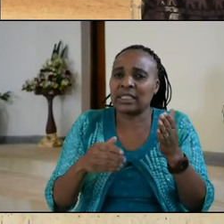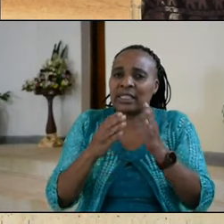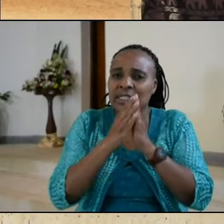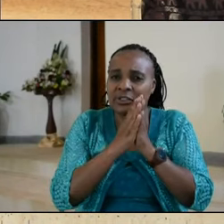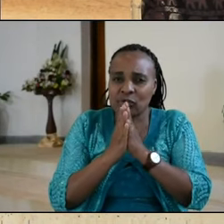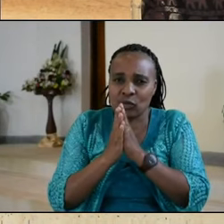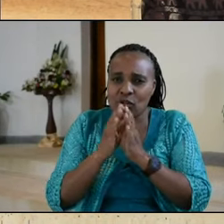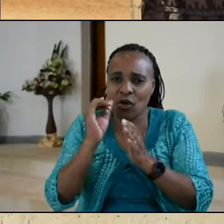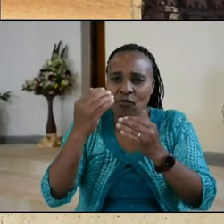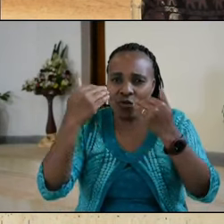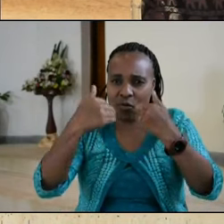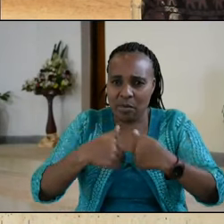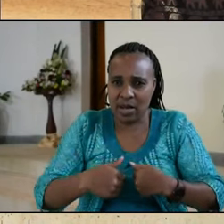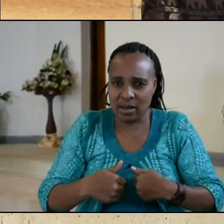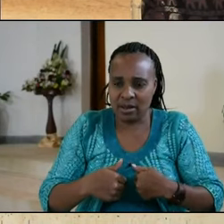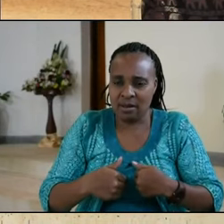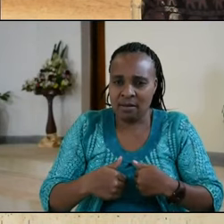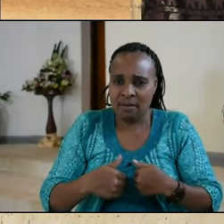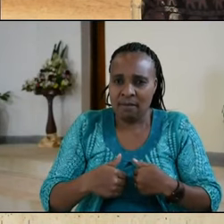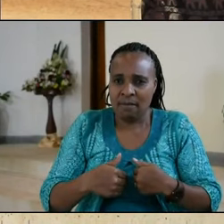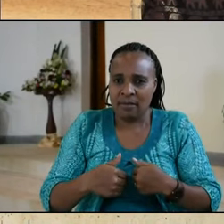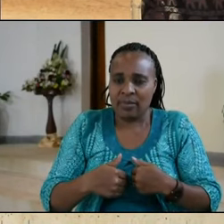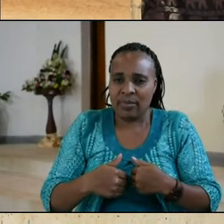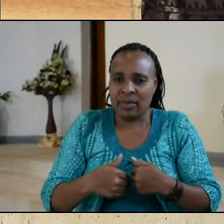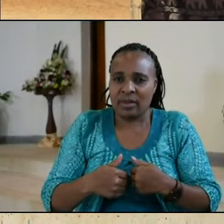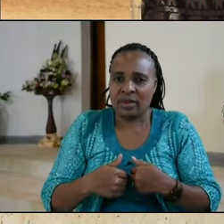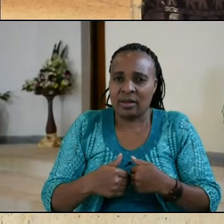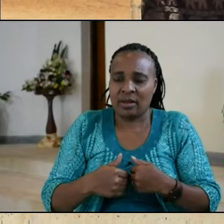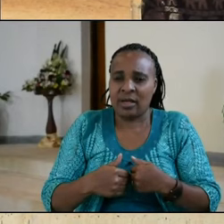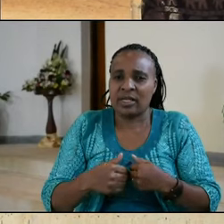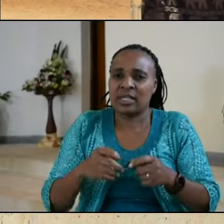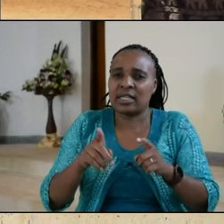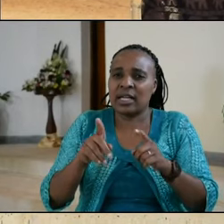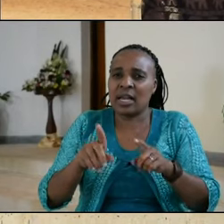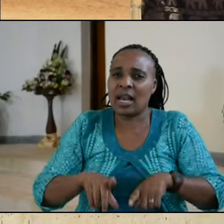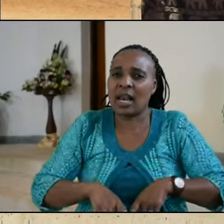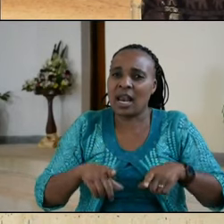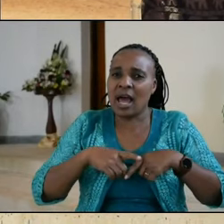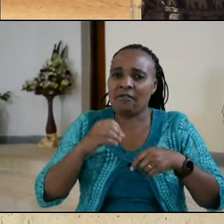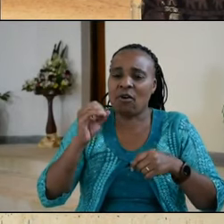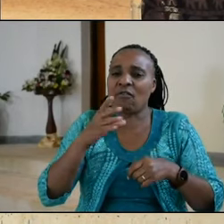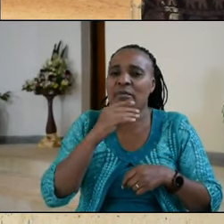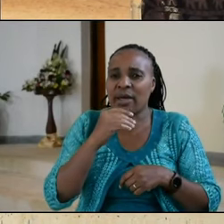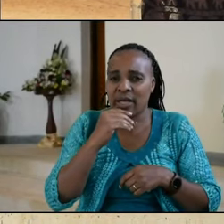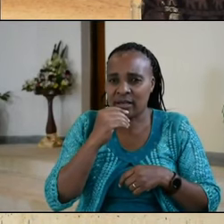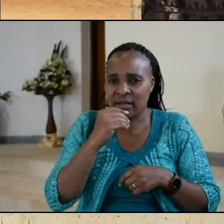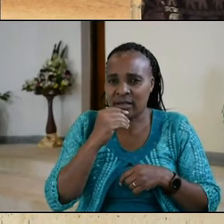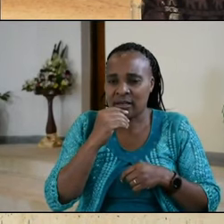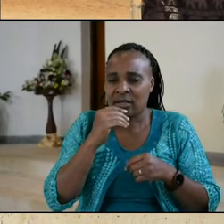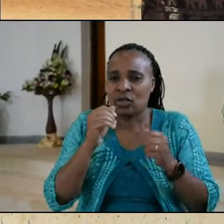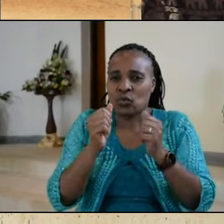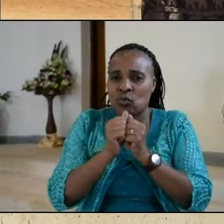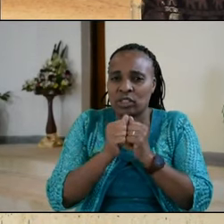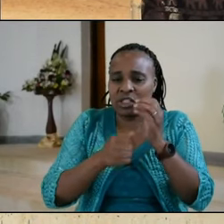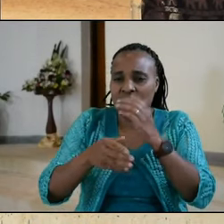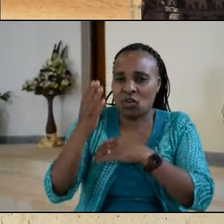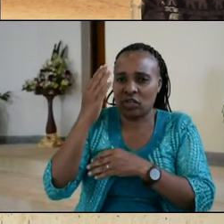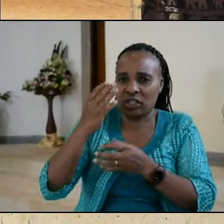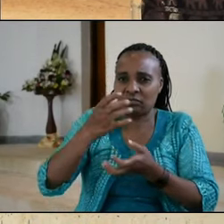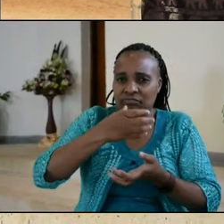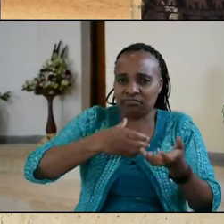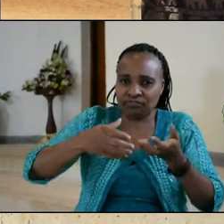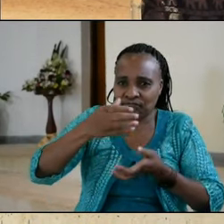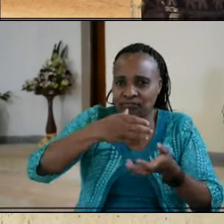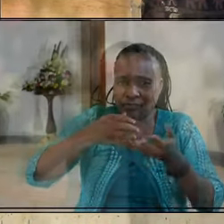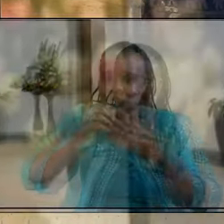of humanity and rather the life of men and our interaction with God is summarized in these three